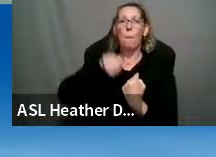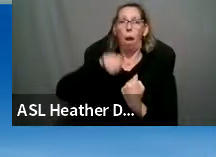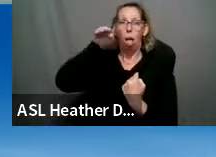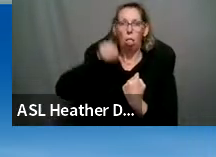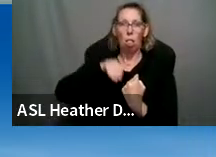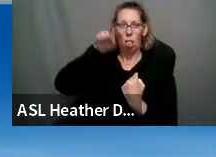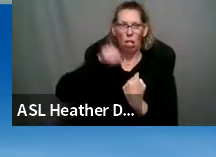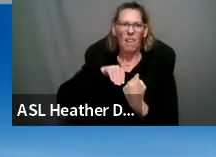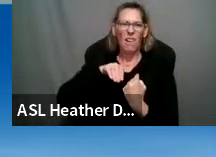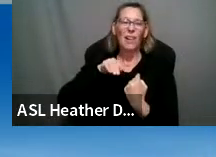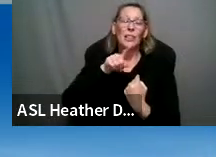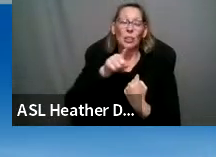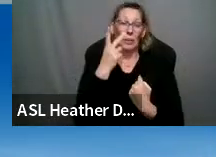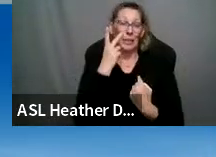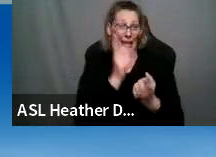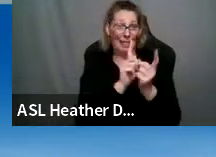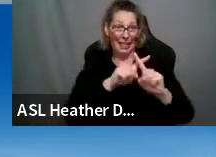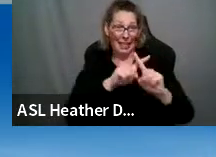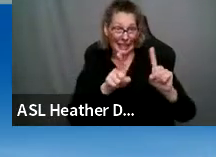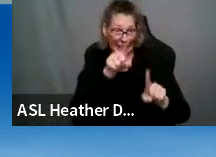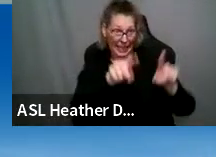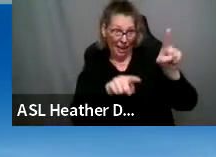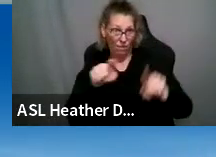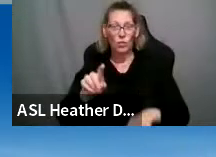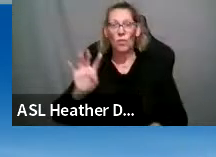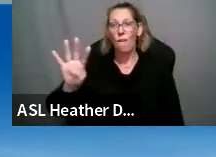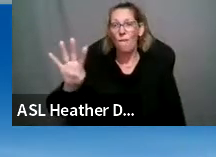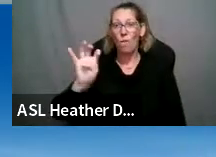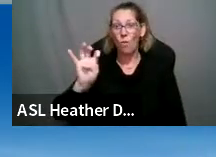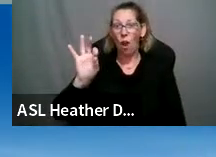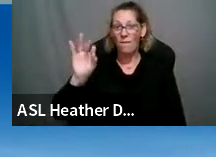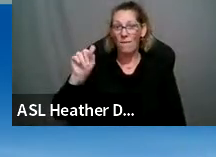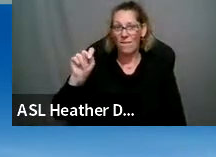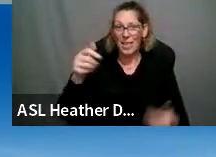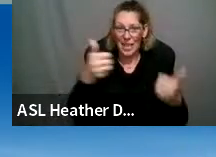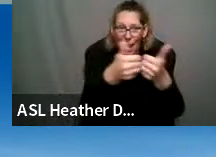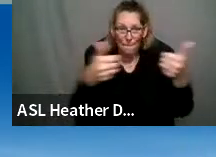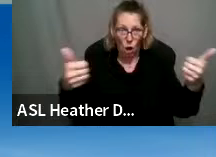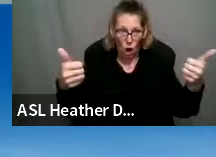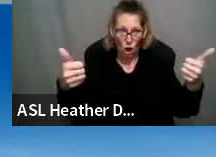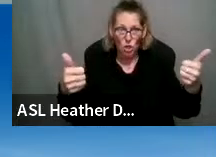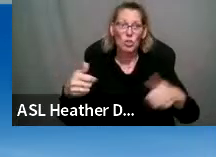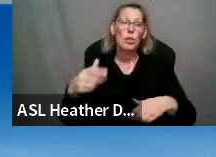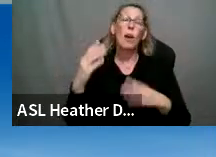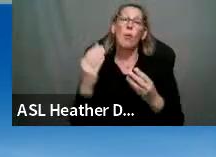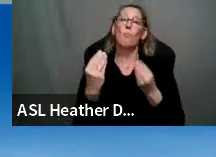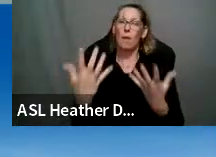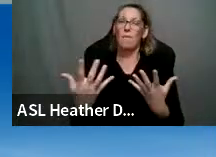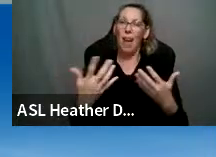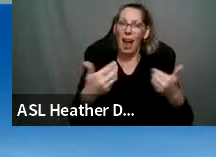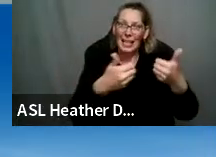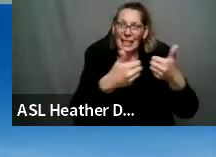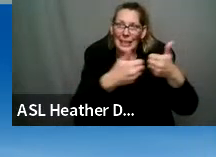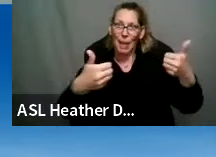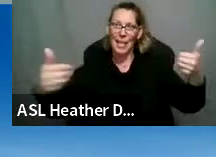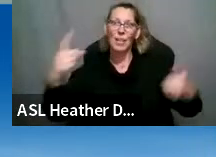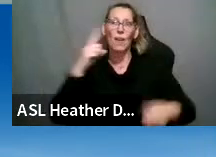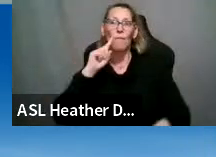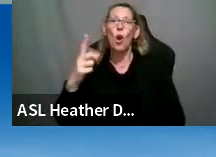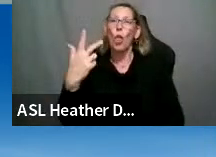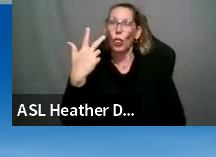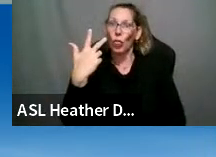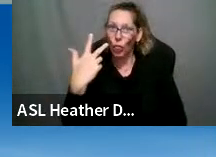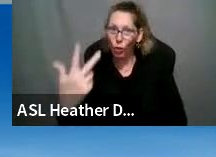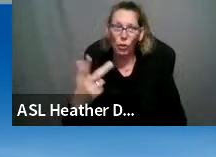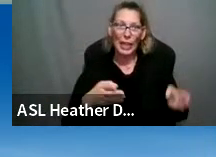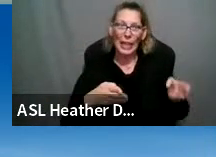all configurations are 400 feet apart. It provides space for 3 navigation